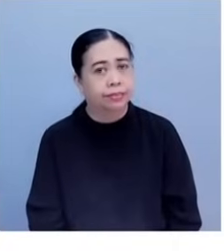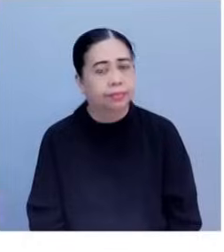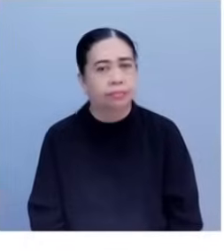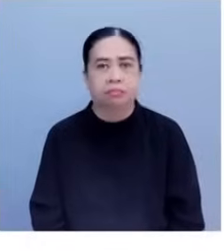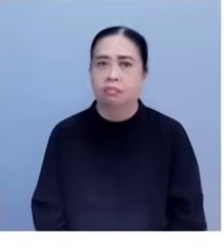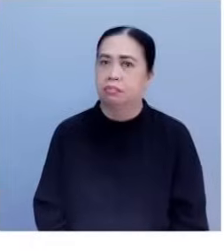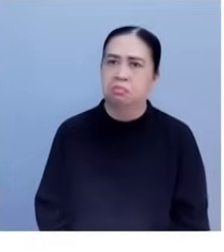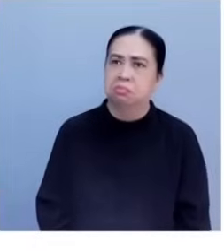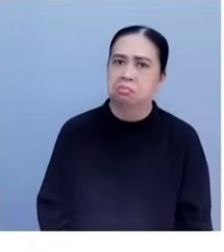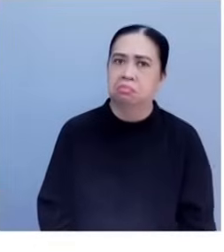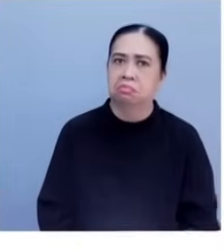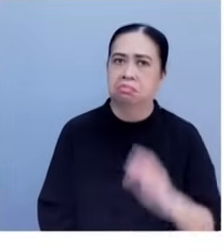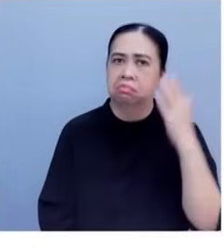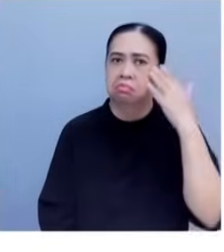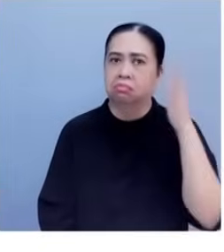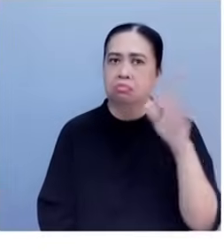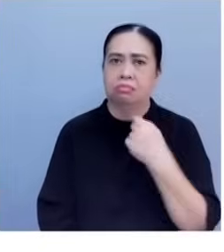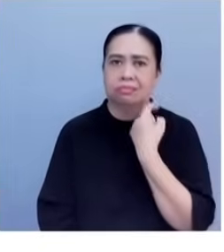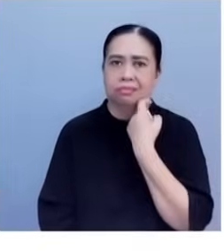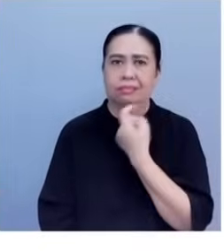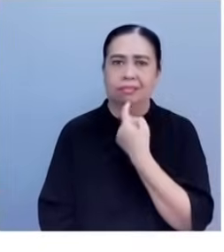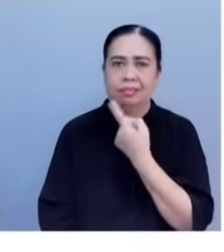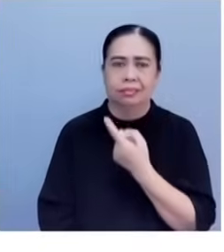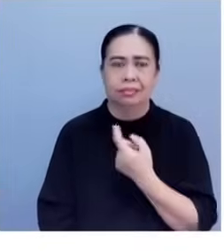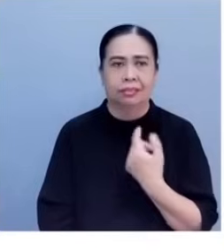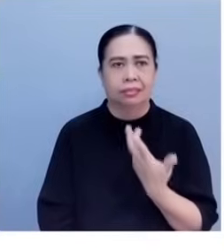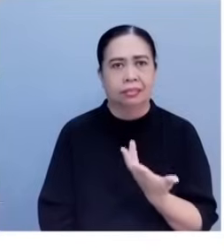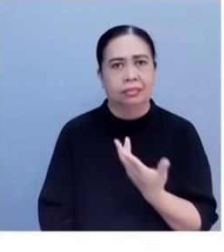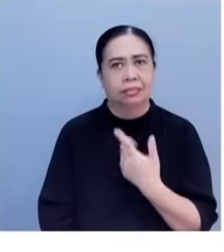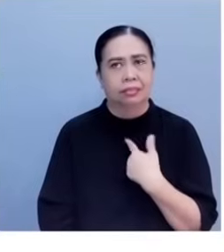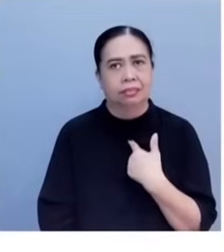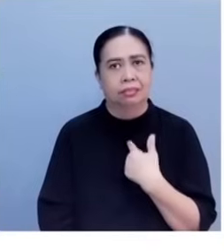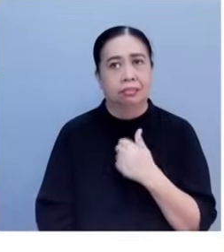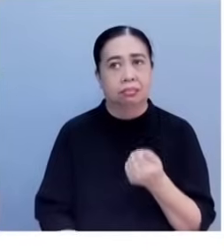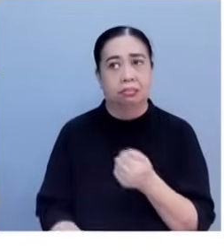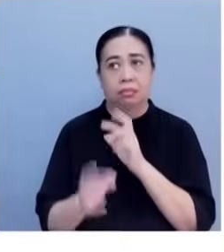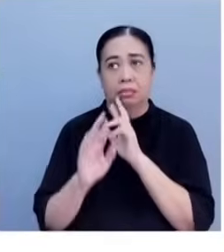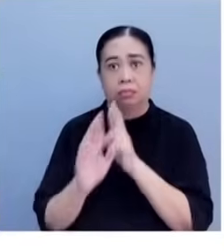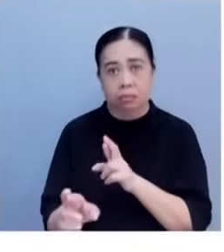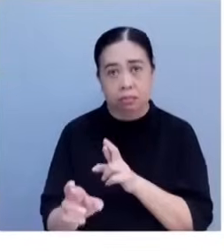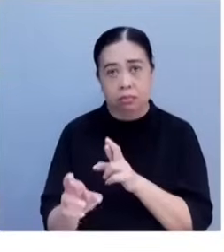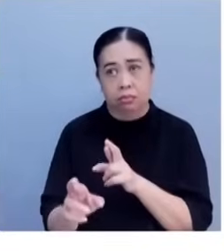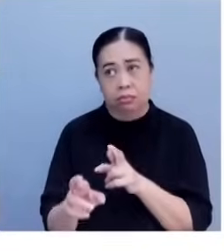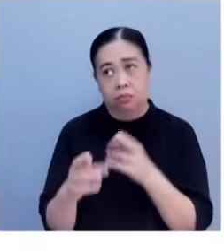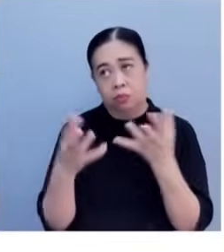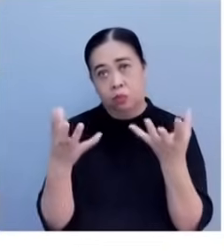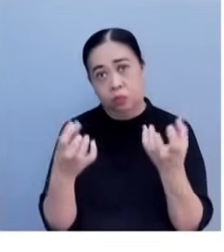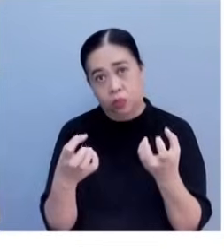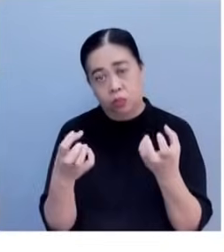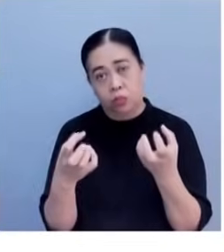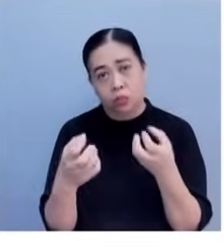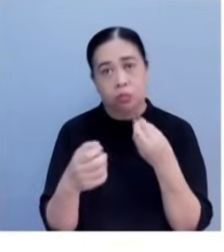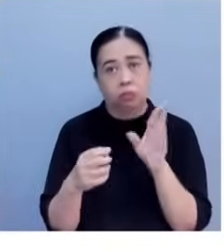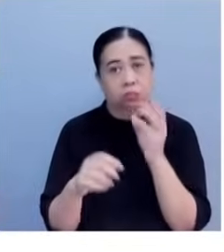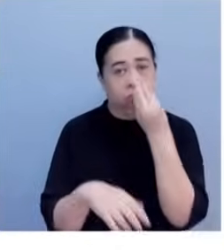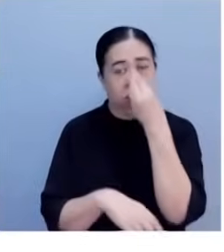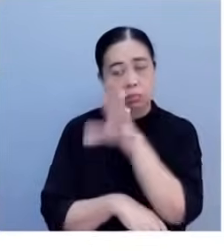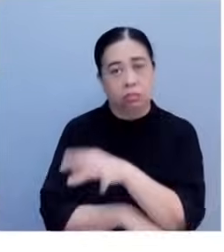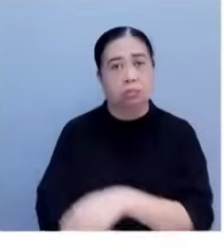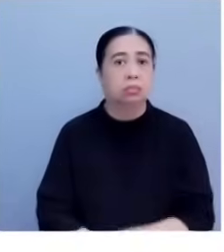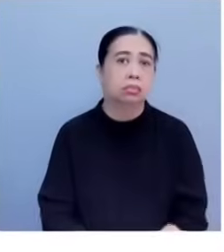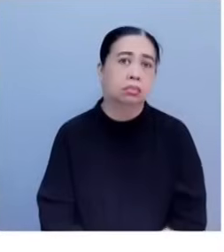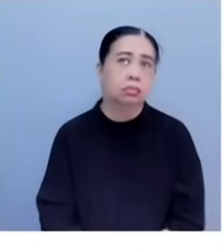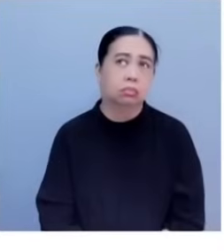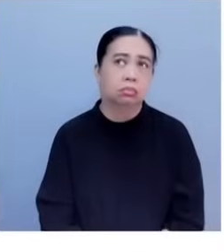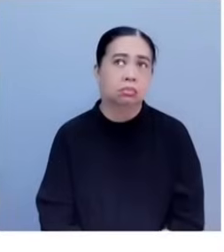No, I do not know. As I said earlier, he can either respond if he wants to, or just ignore it